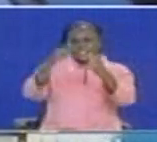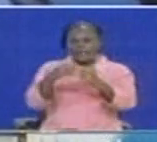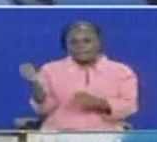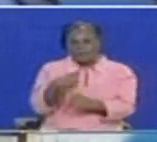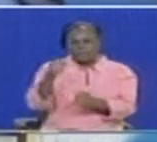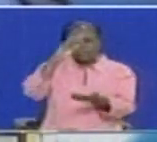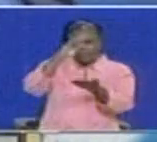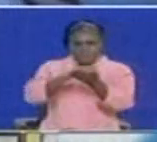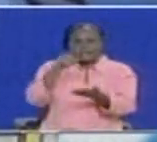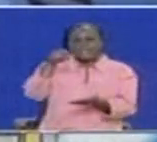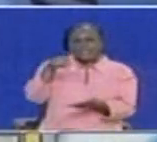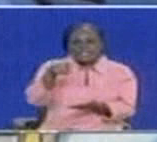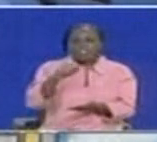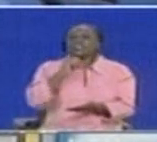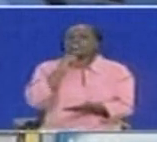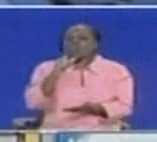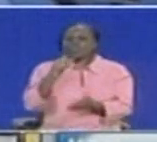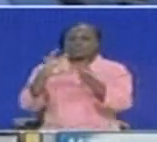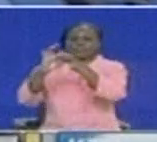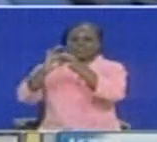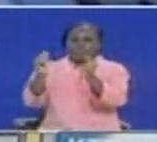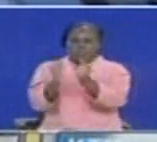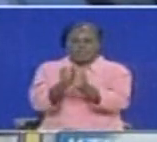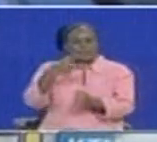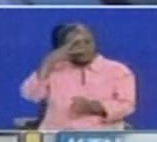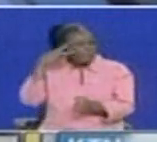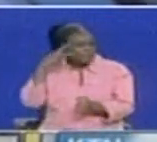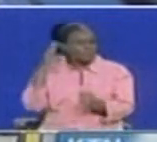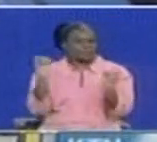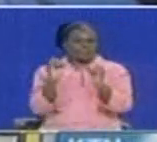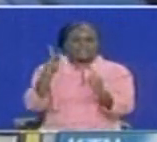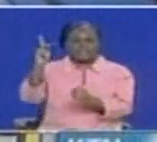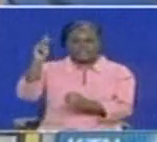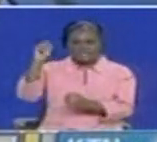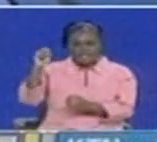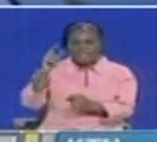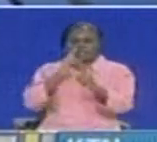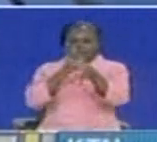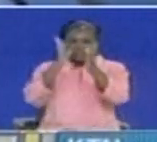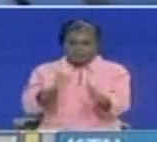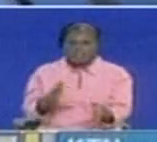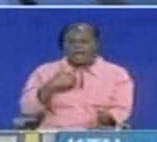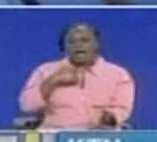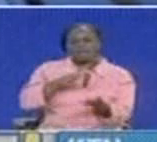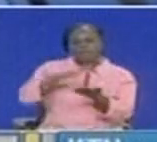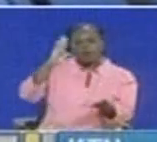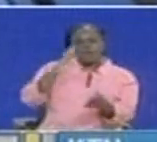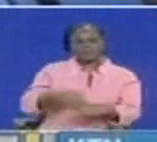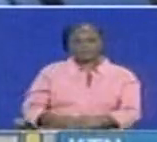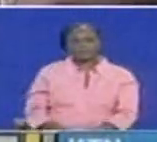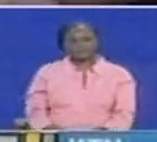sank is not associated with threats of terrorism. KTN's Charles Gitonga with the details.